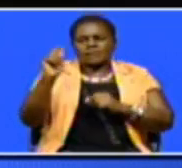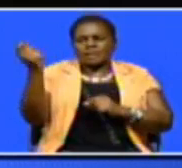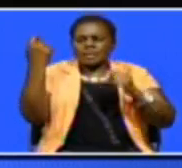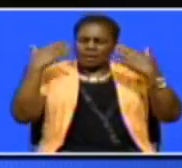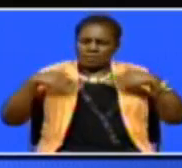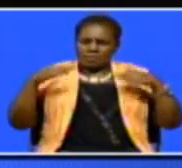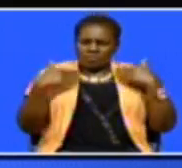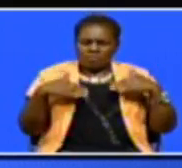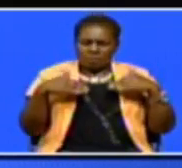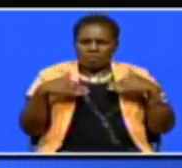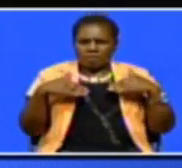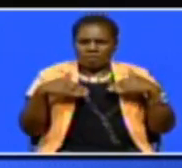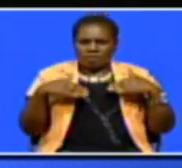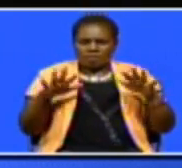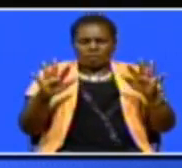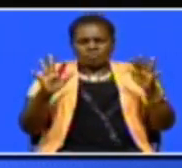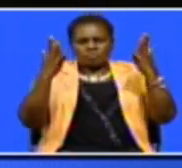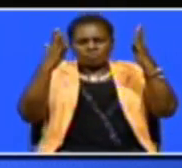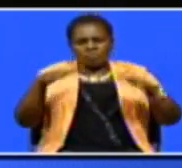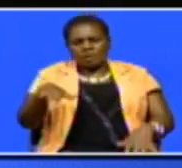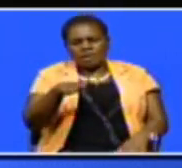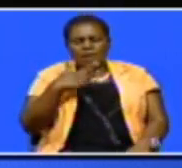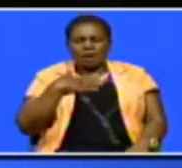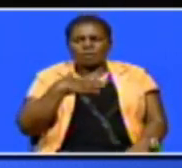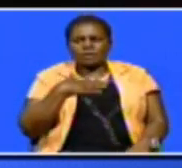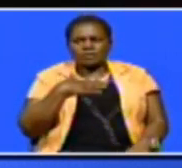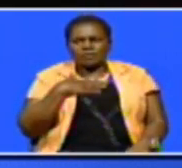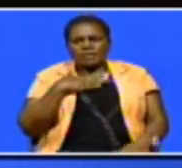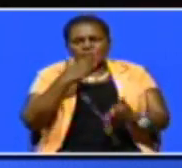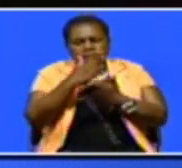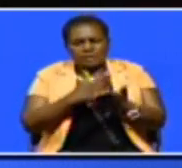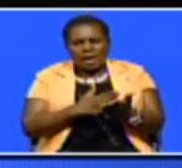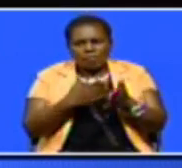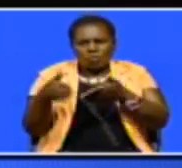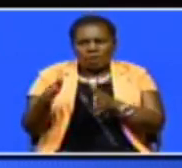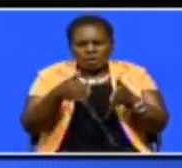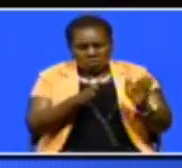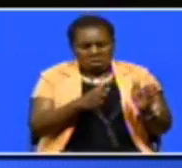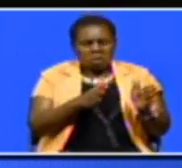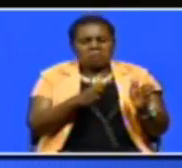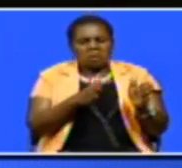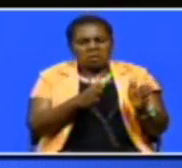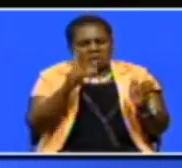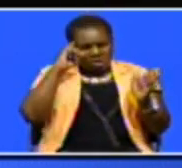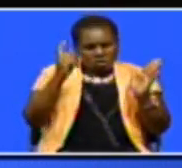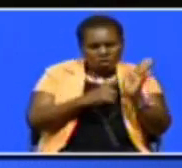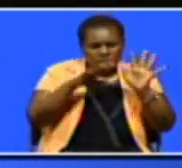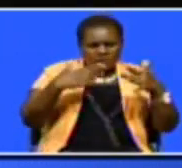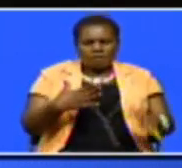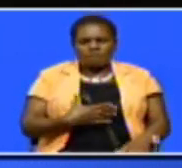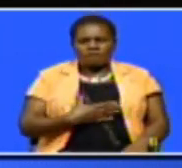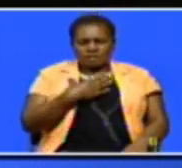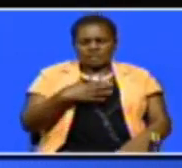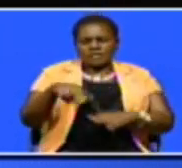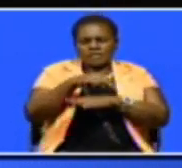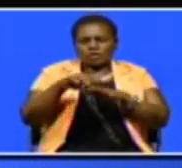let us appreciate our flora and fauna. And some of the ways that we can actually appreciate is one, by visiting a